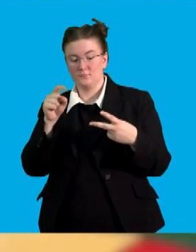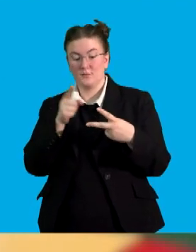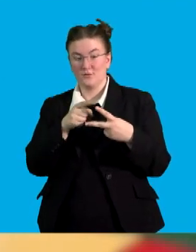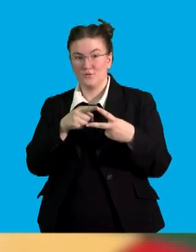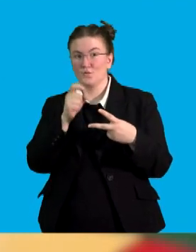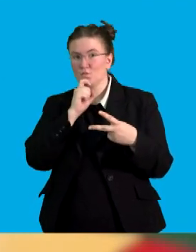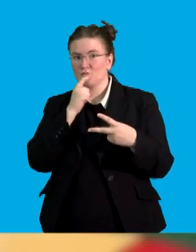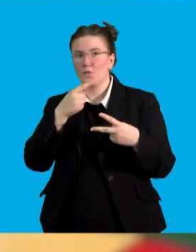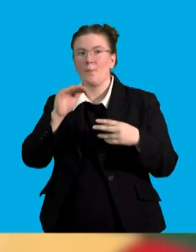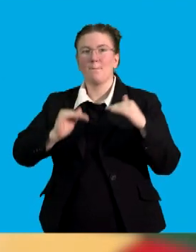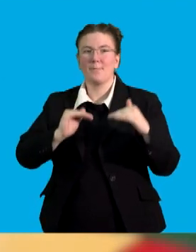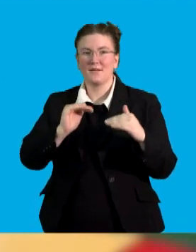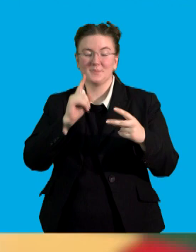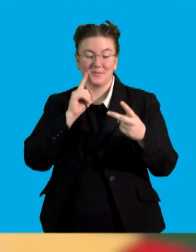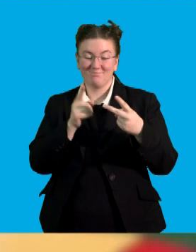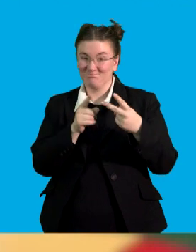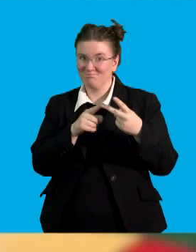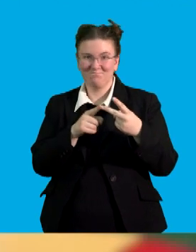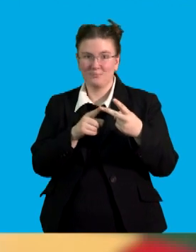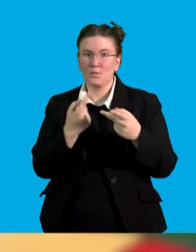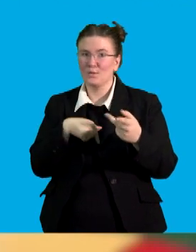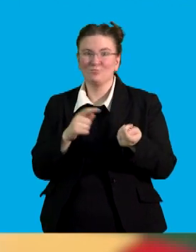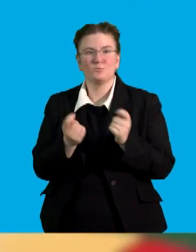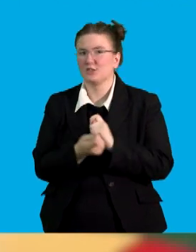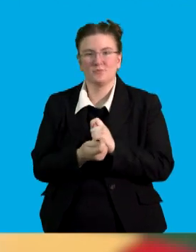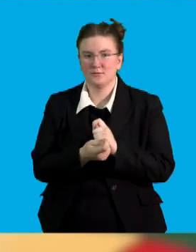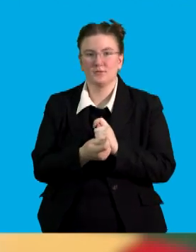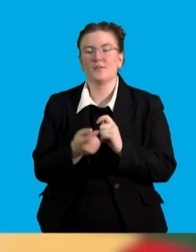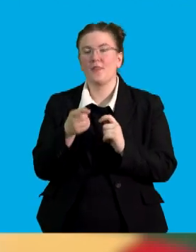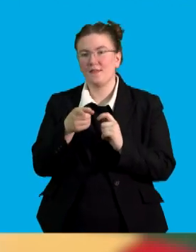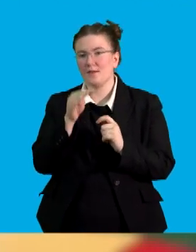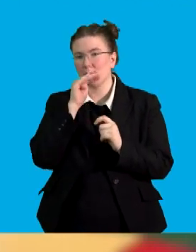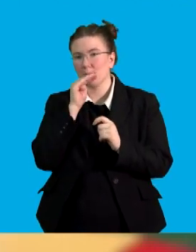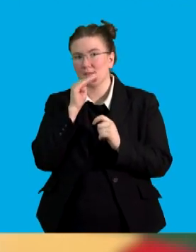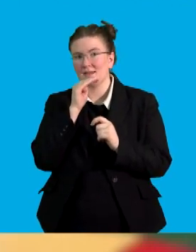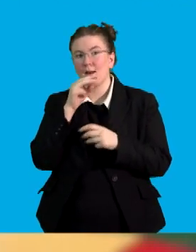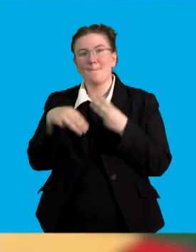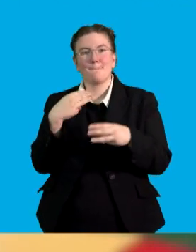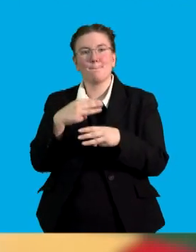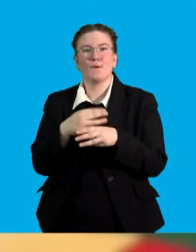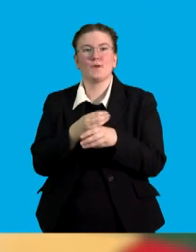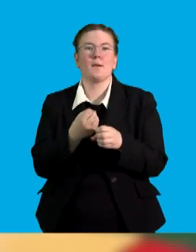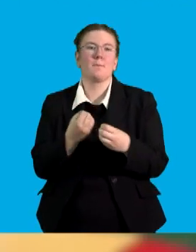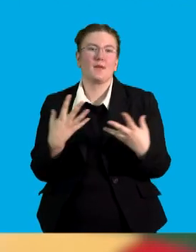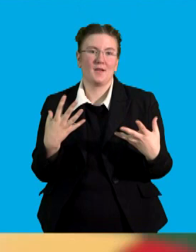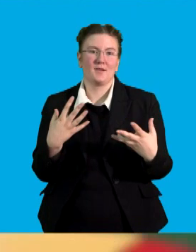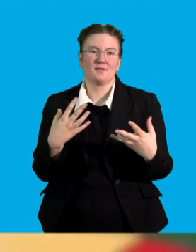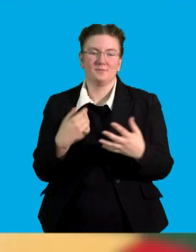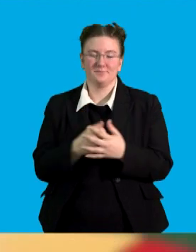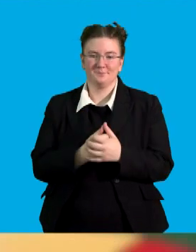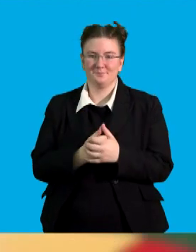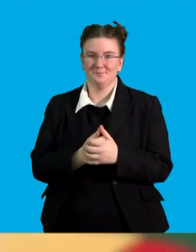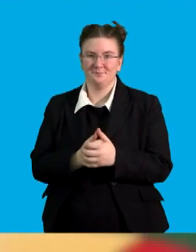the coefficients are not used, we are not changing them, they are determining the ratio of the bonding substances of the